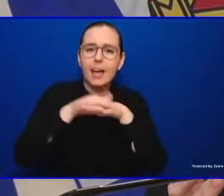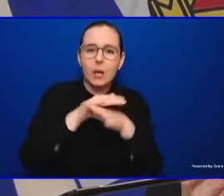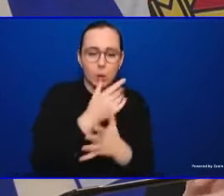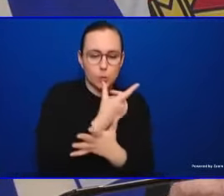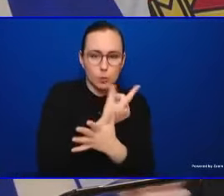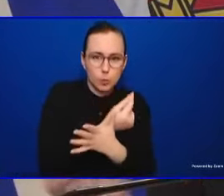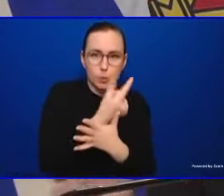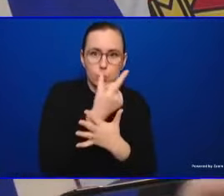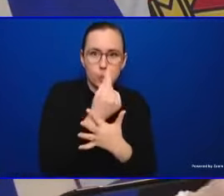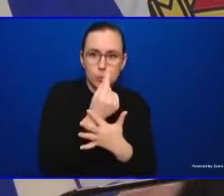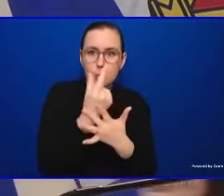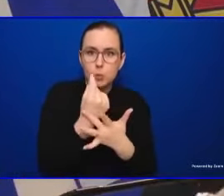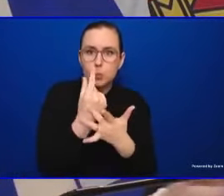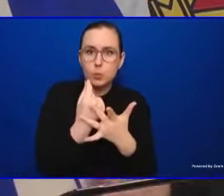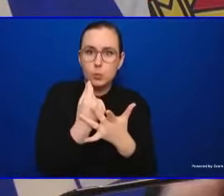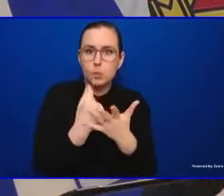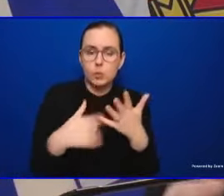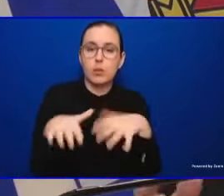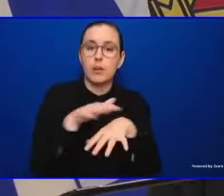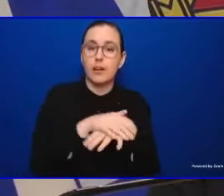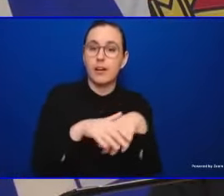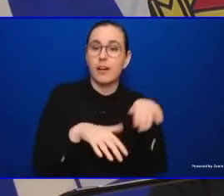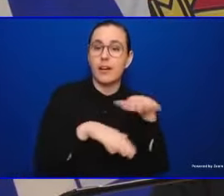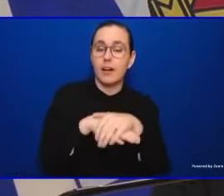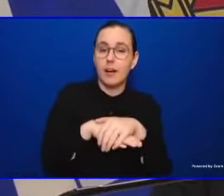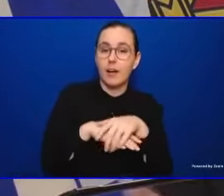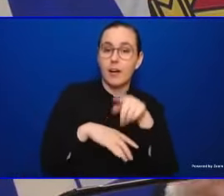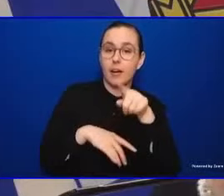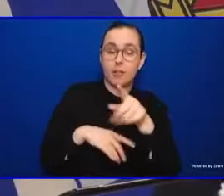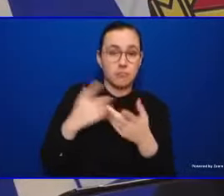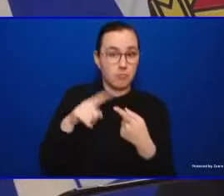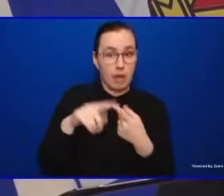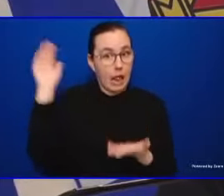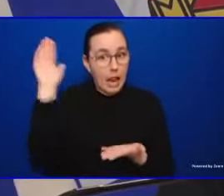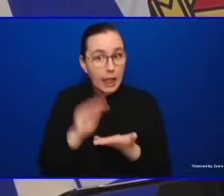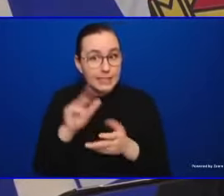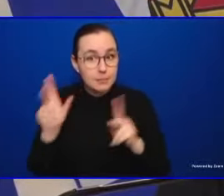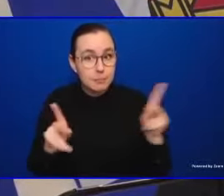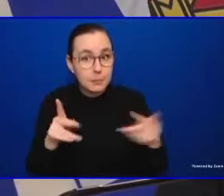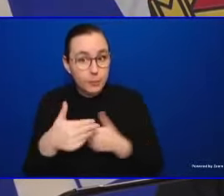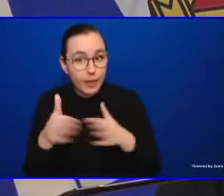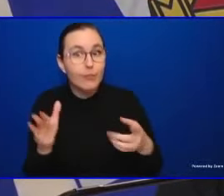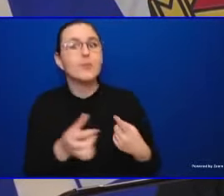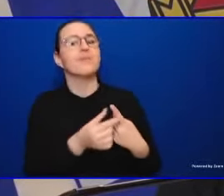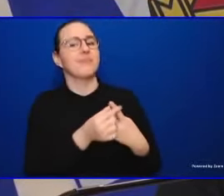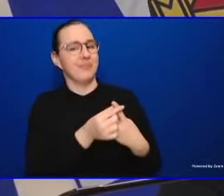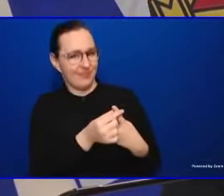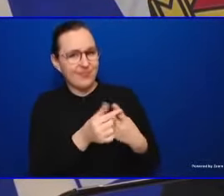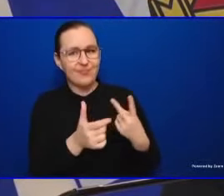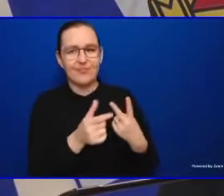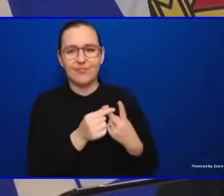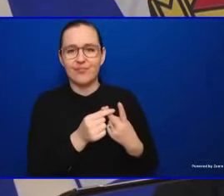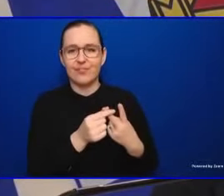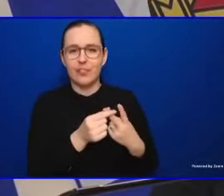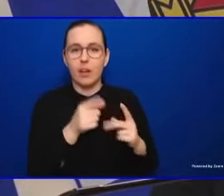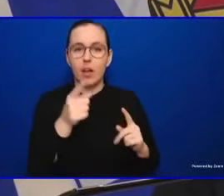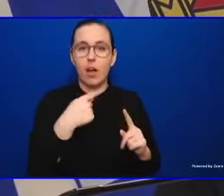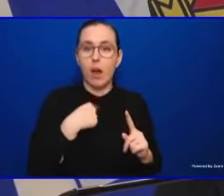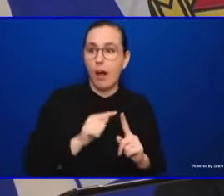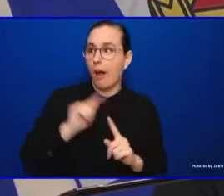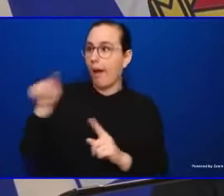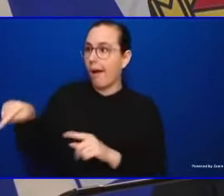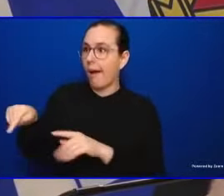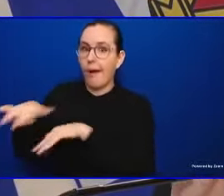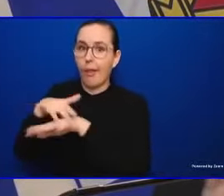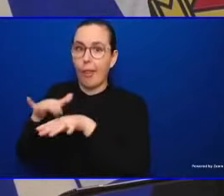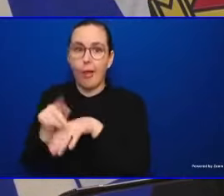like reducing the mixing and mingling of people. You have the same people going back to a class every day. So you're